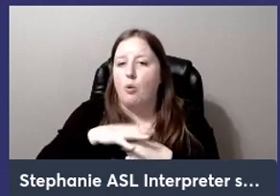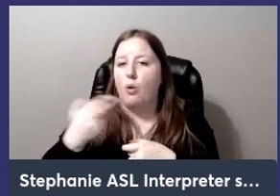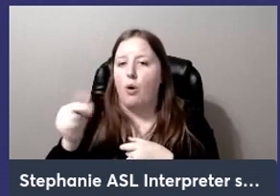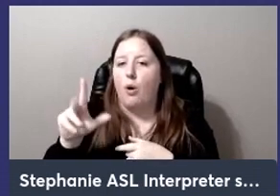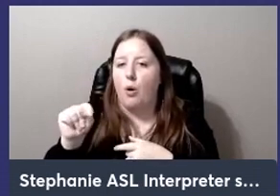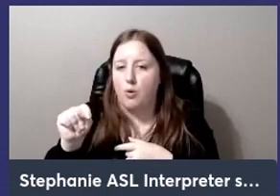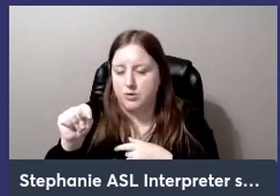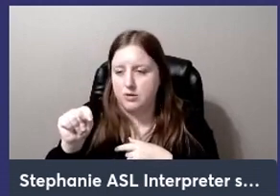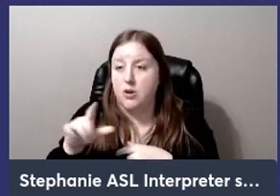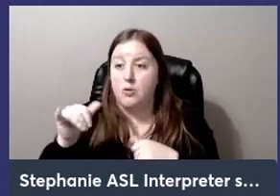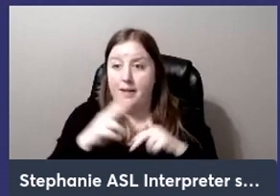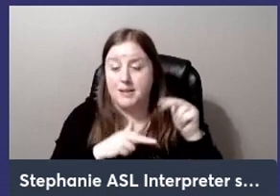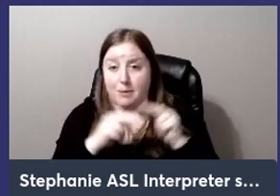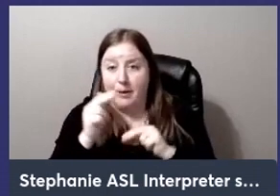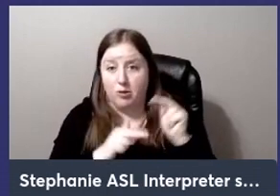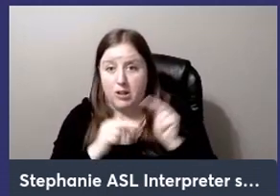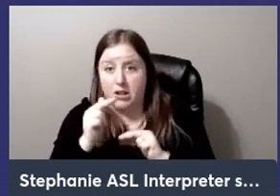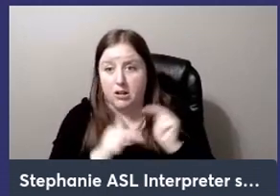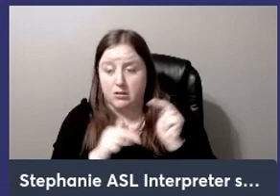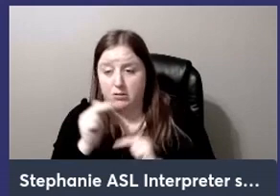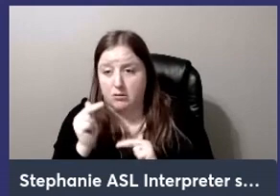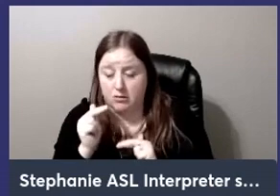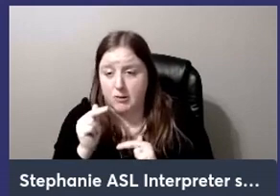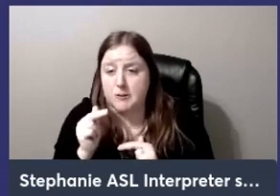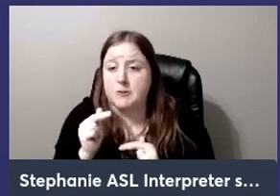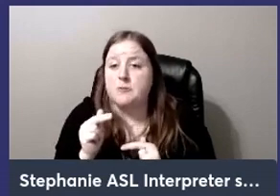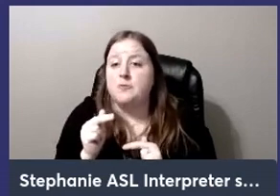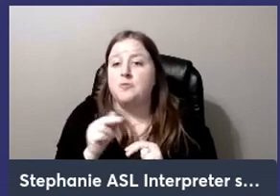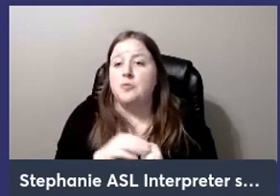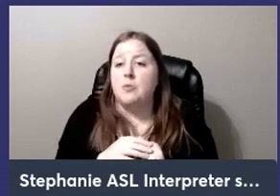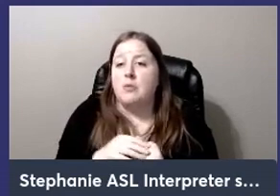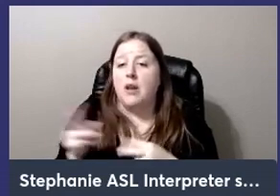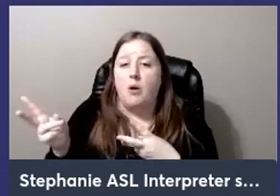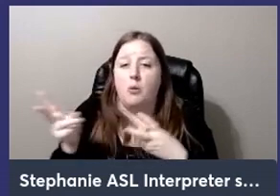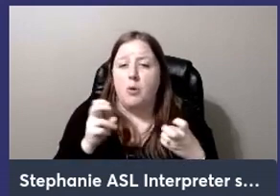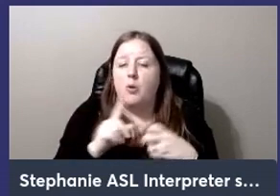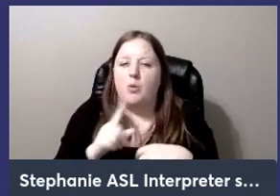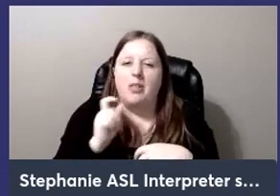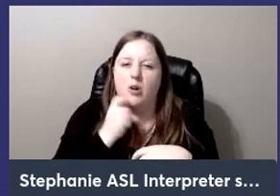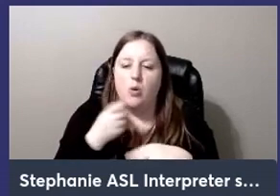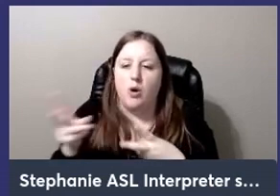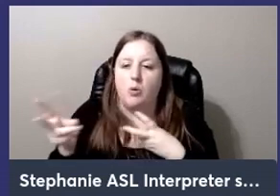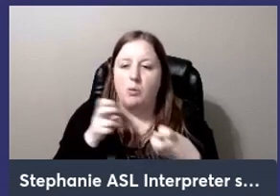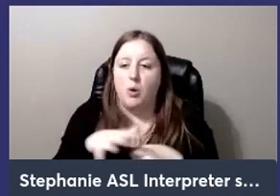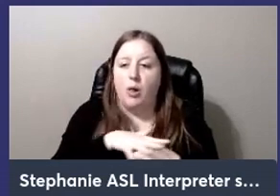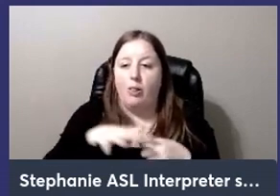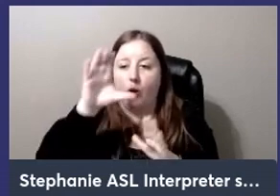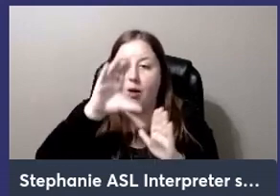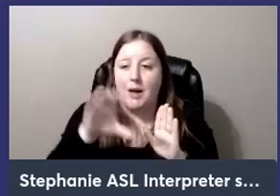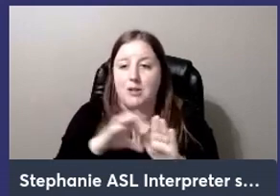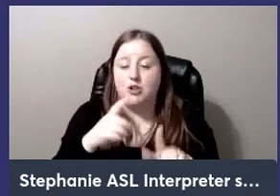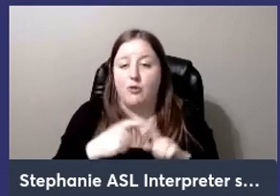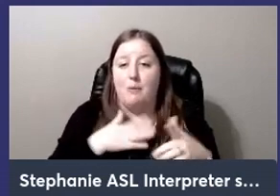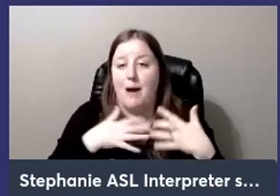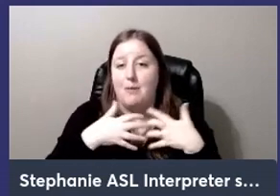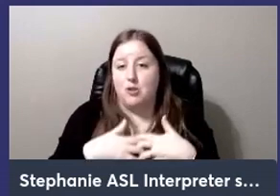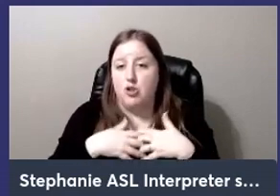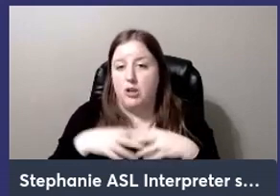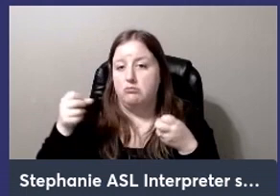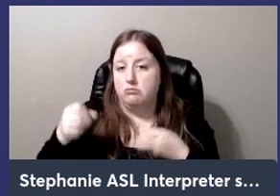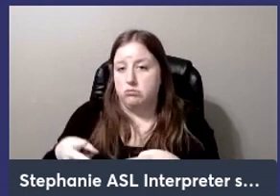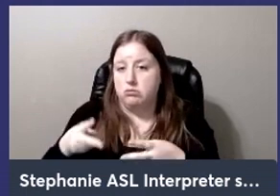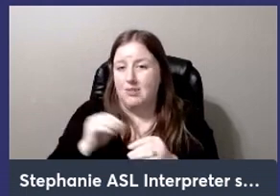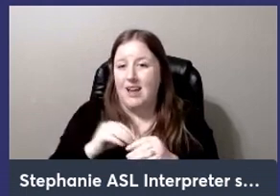while that's building, I'll pull in, what's really cool is I'm going to pull in a local image from my machine, drop it into this